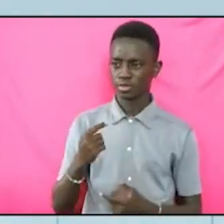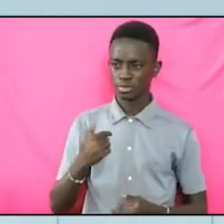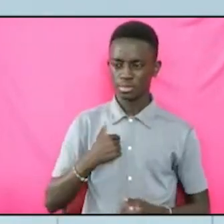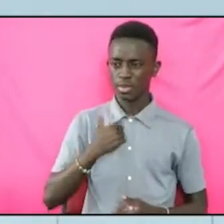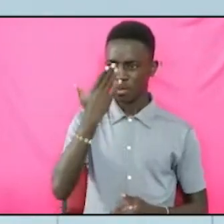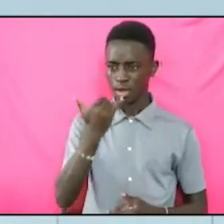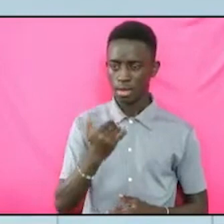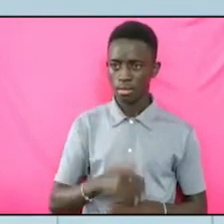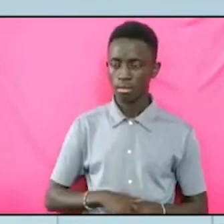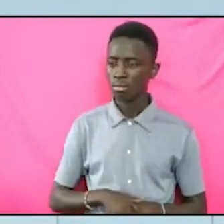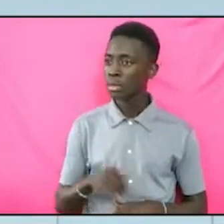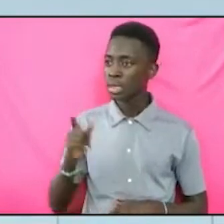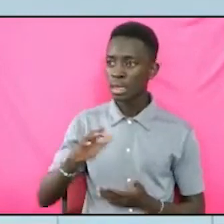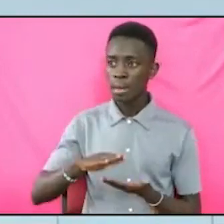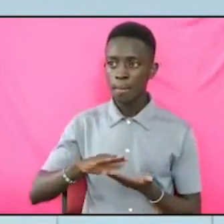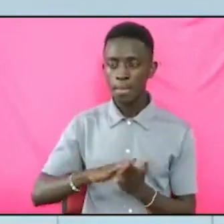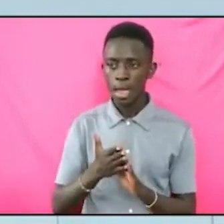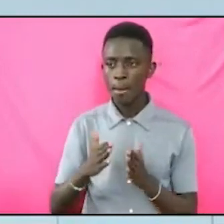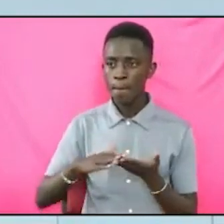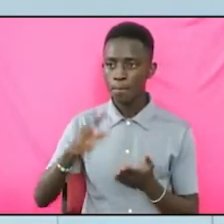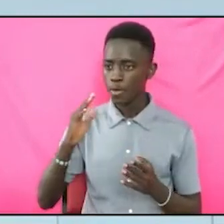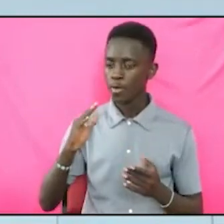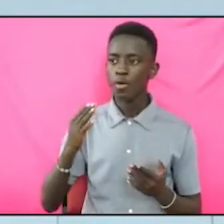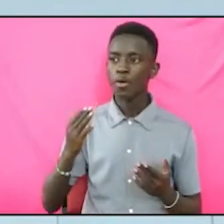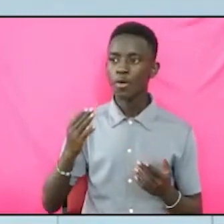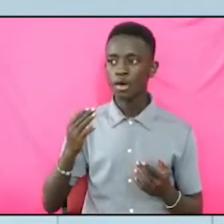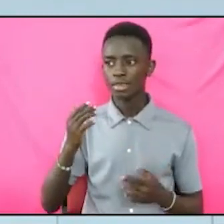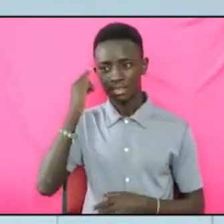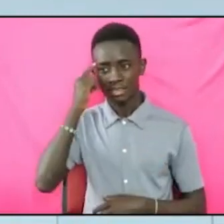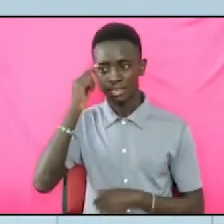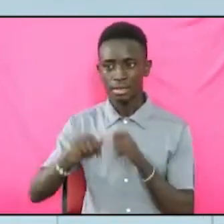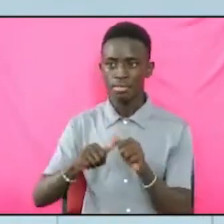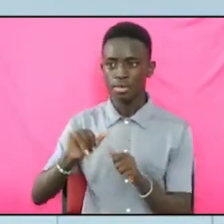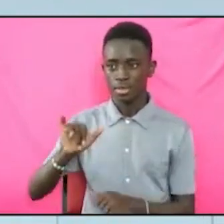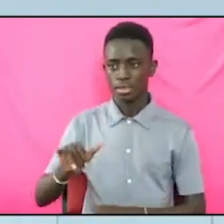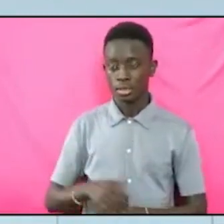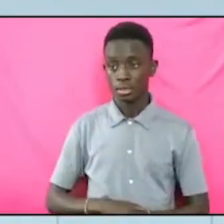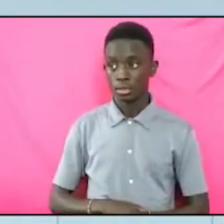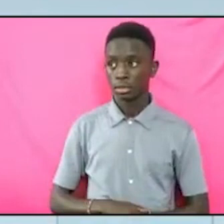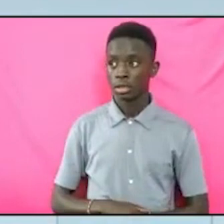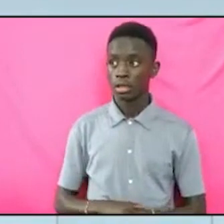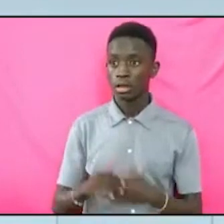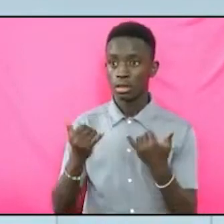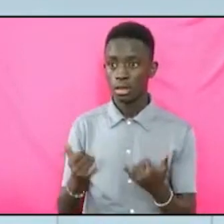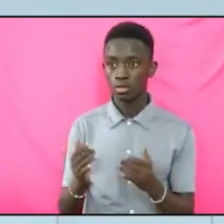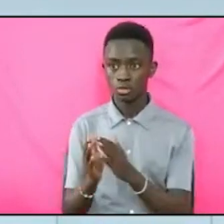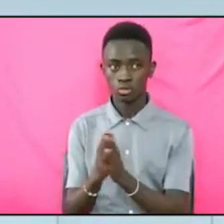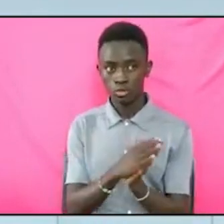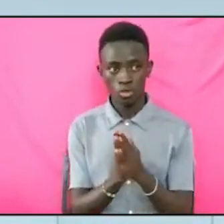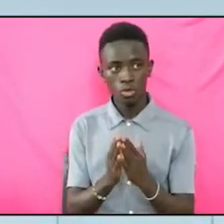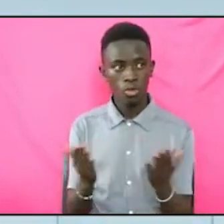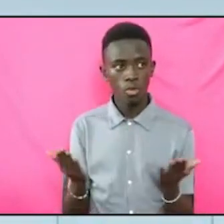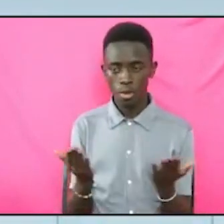he's so concerned. And through the story, you know, now Naaman had